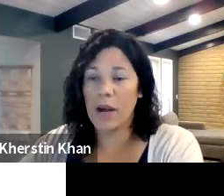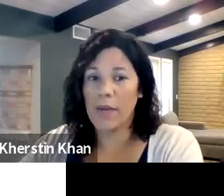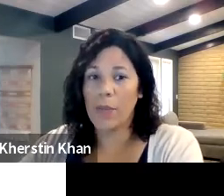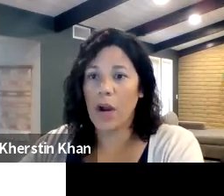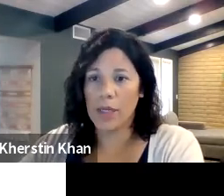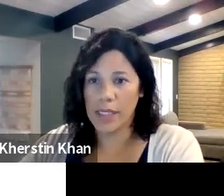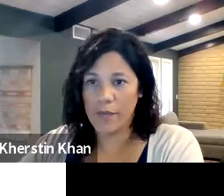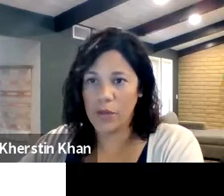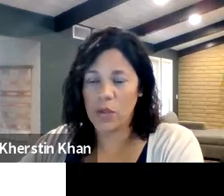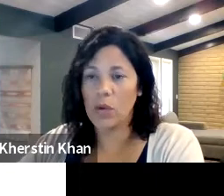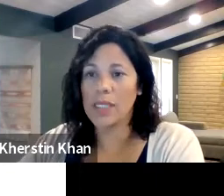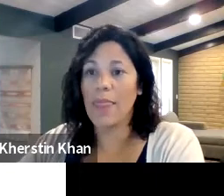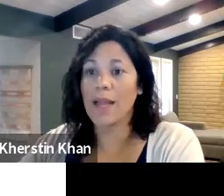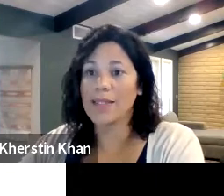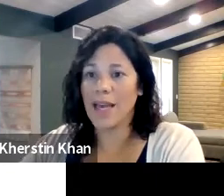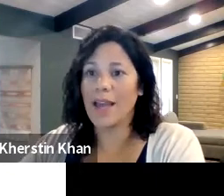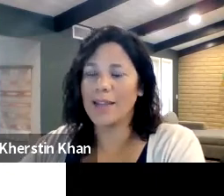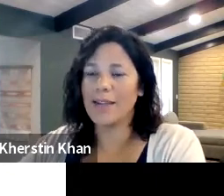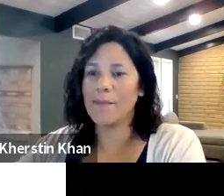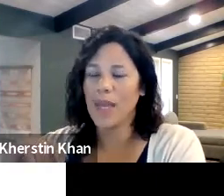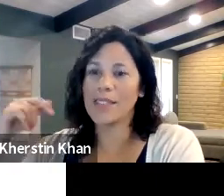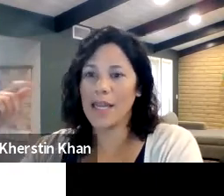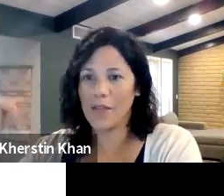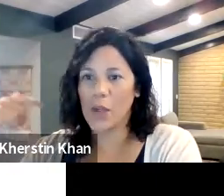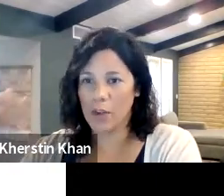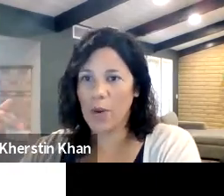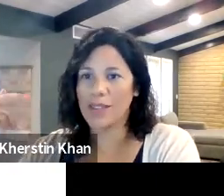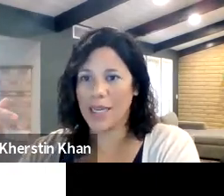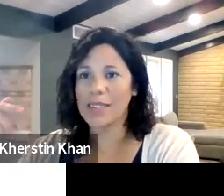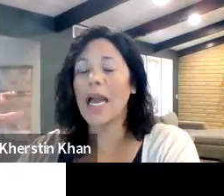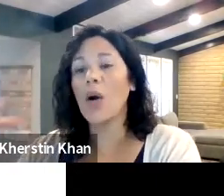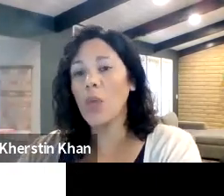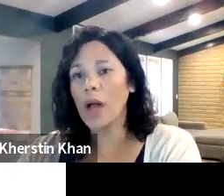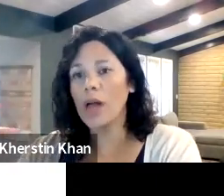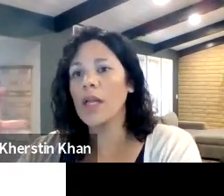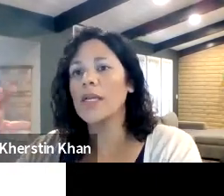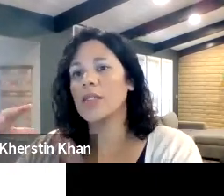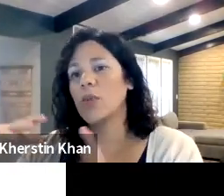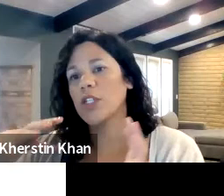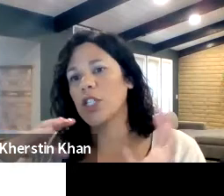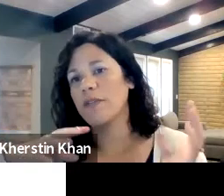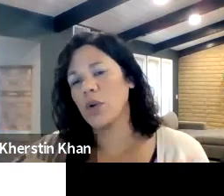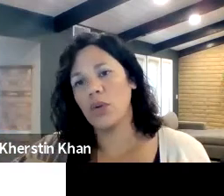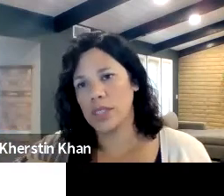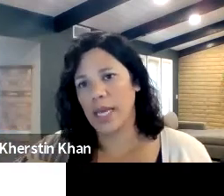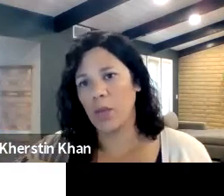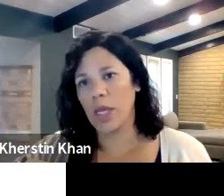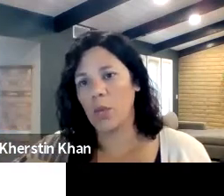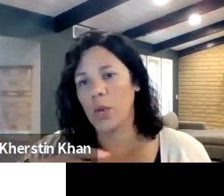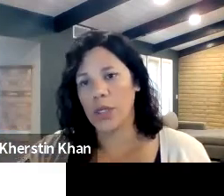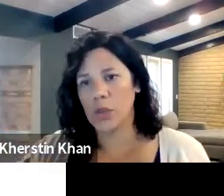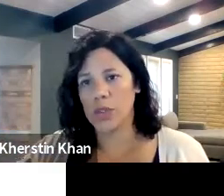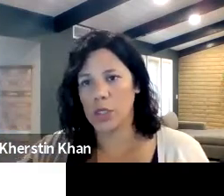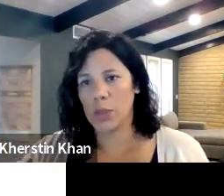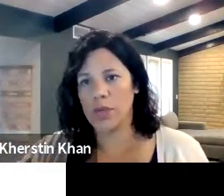update on the progress of those goals. And that's that evaluative process. How well did we achieve the goals that